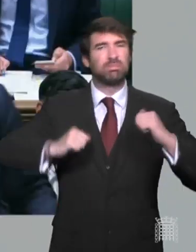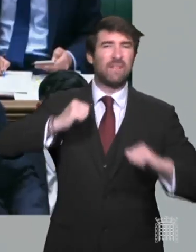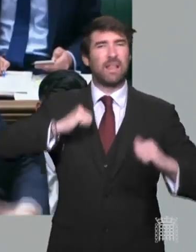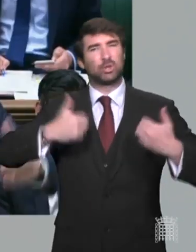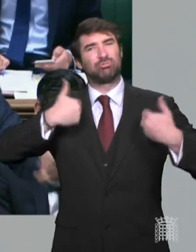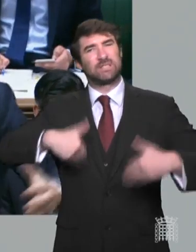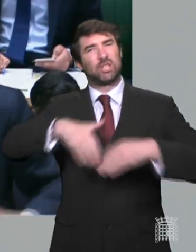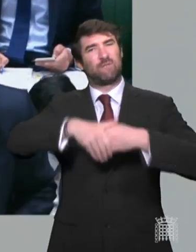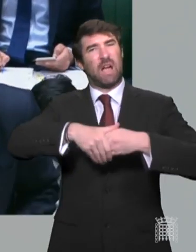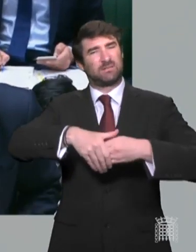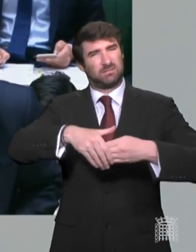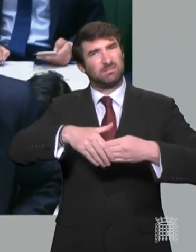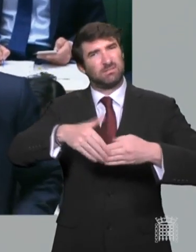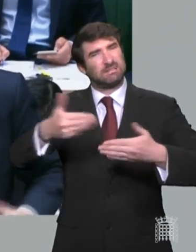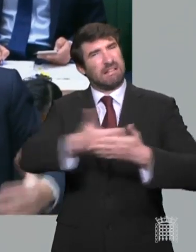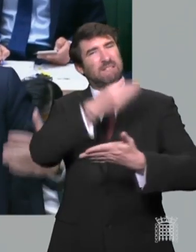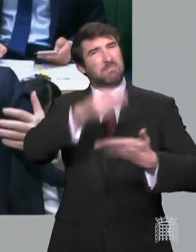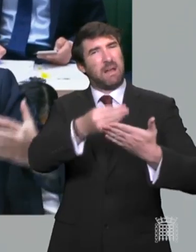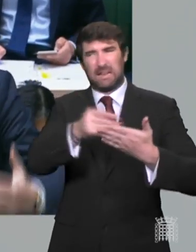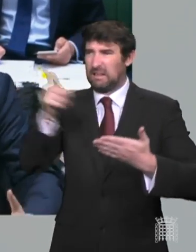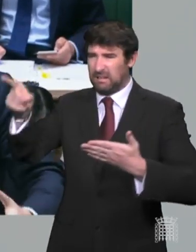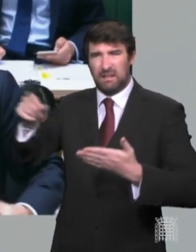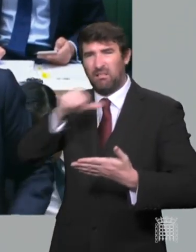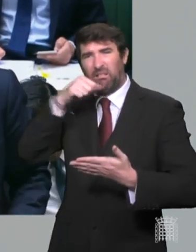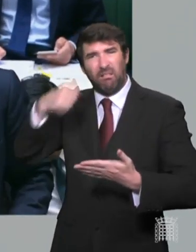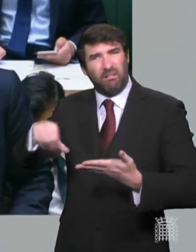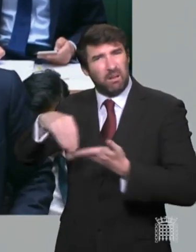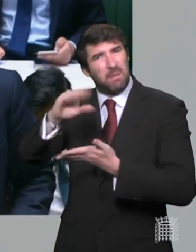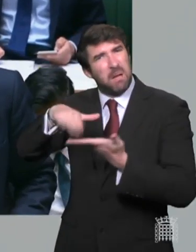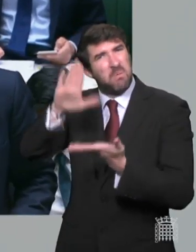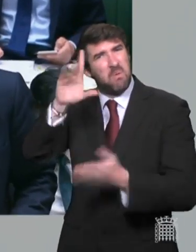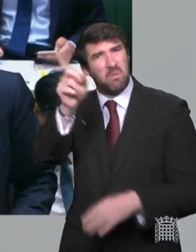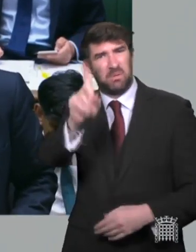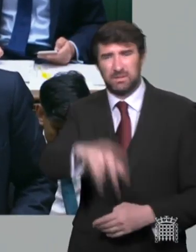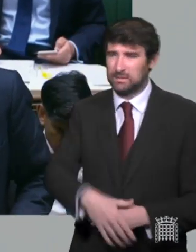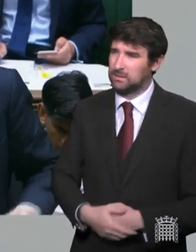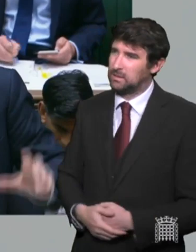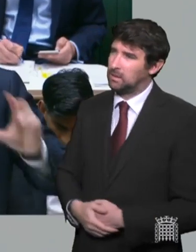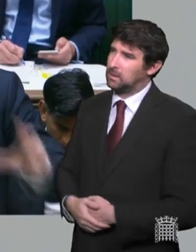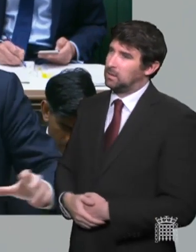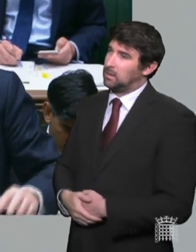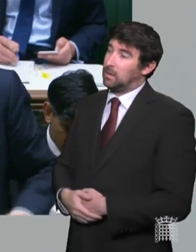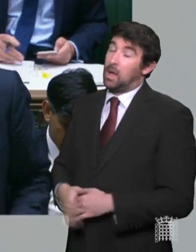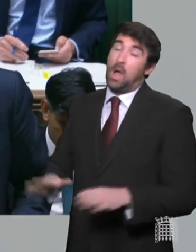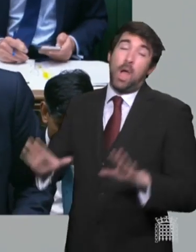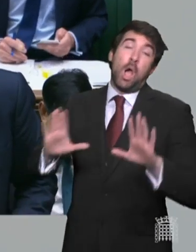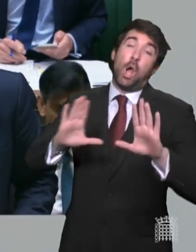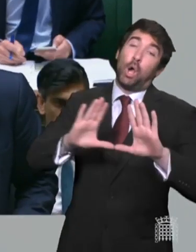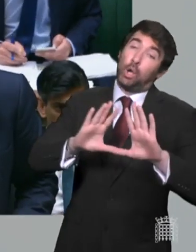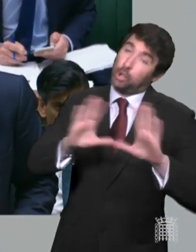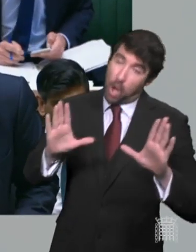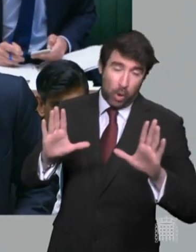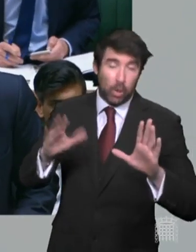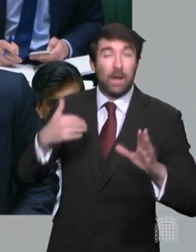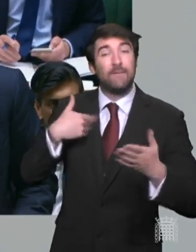No, Mr Speaker. As I've said, the top 20% of income households pay 40 times more than